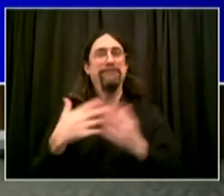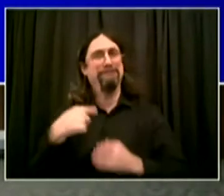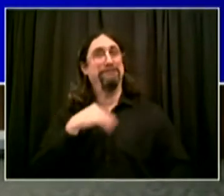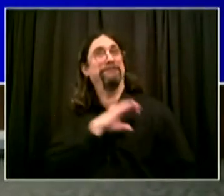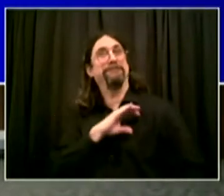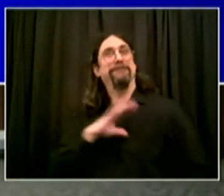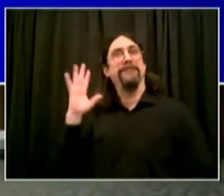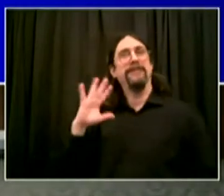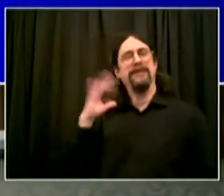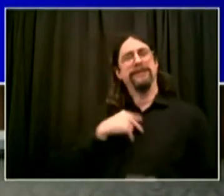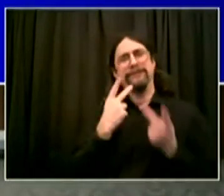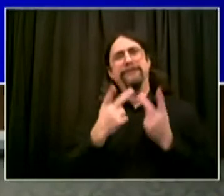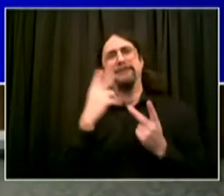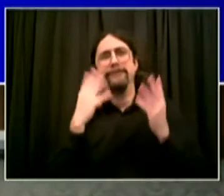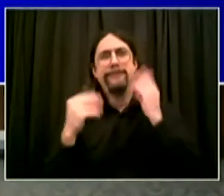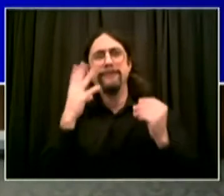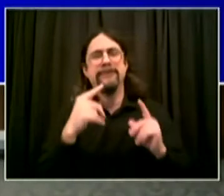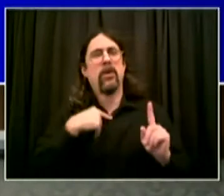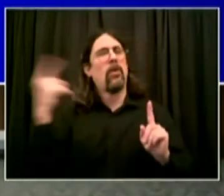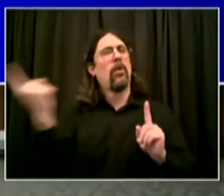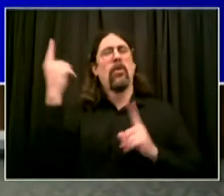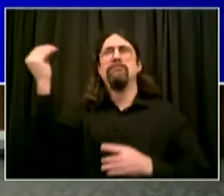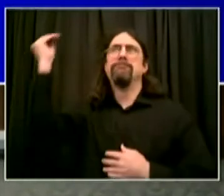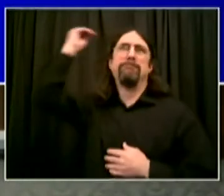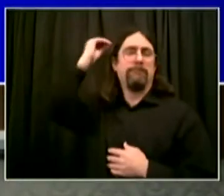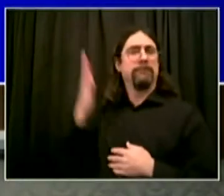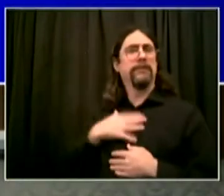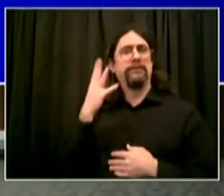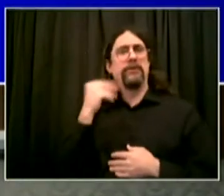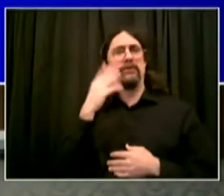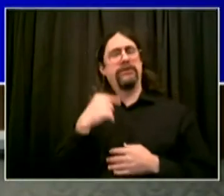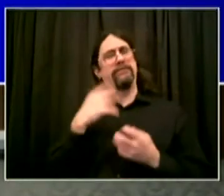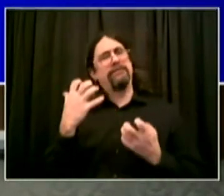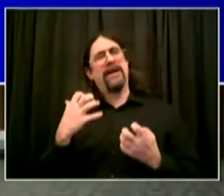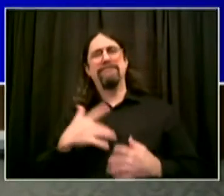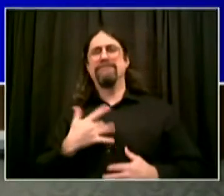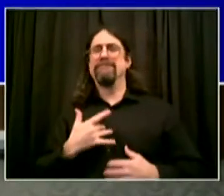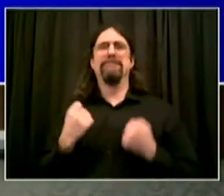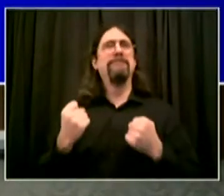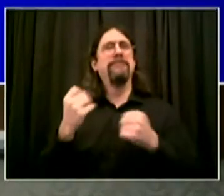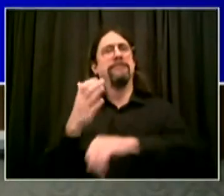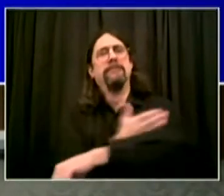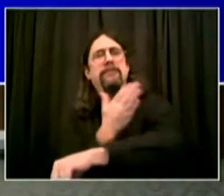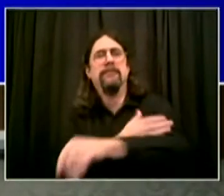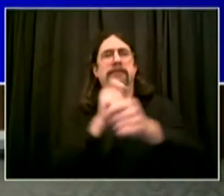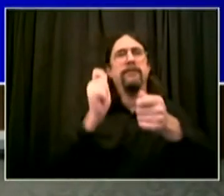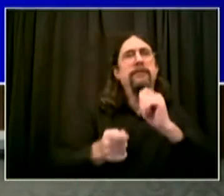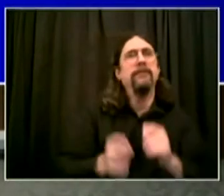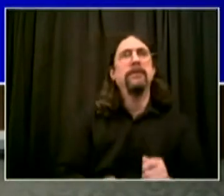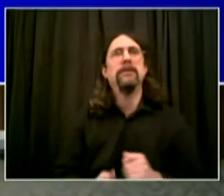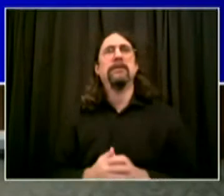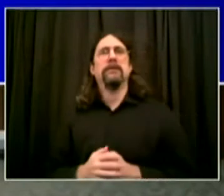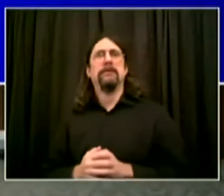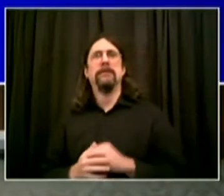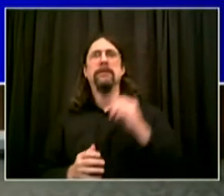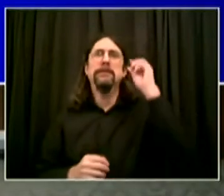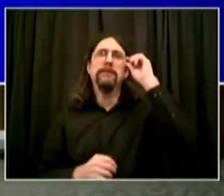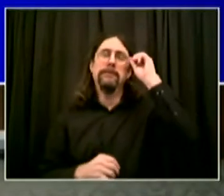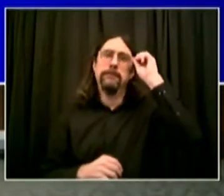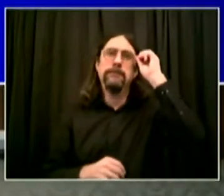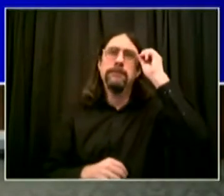policing communities at night, and then lead marches for police reform during the day. And as an elected official, I